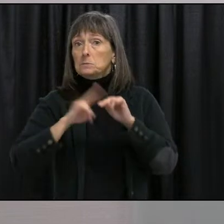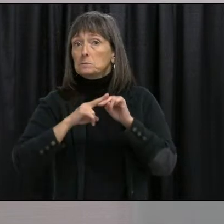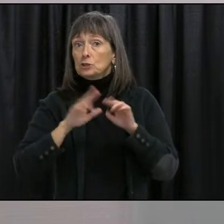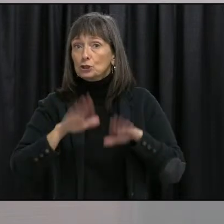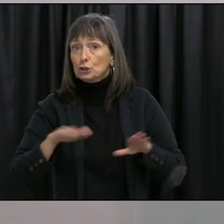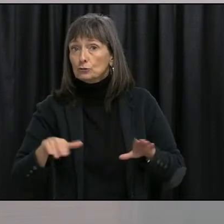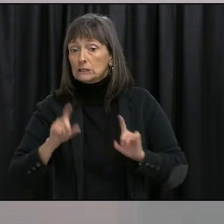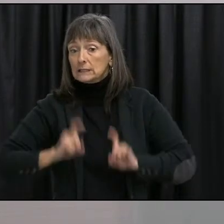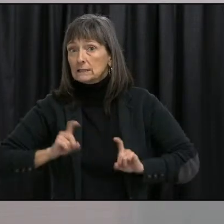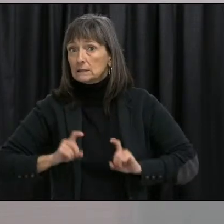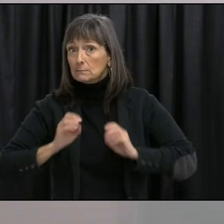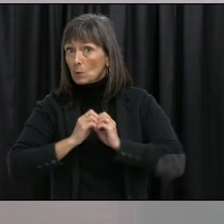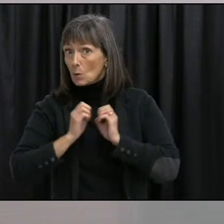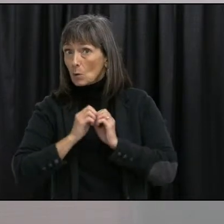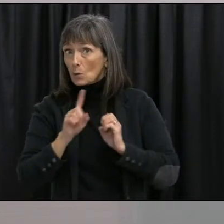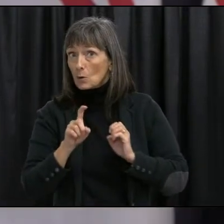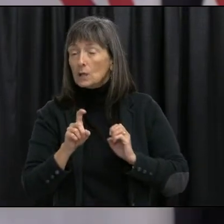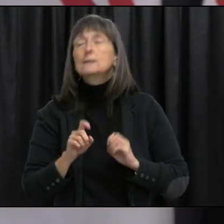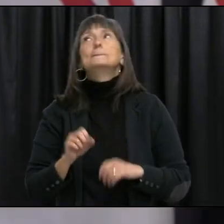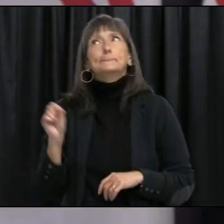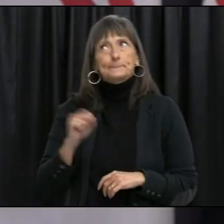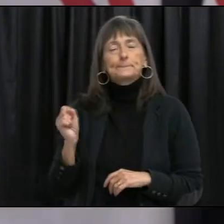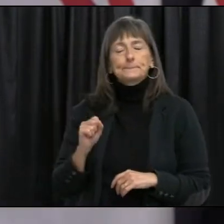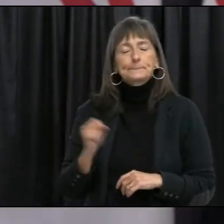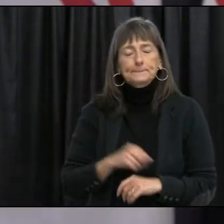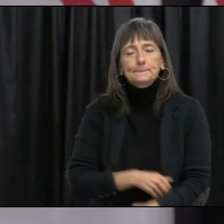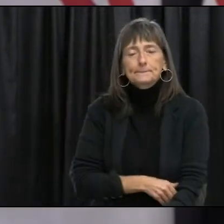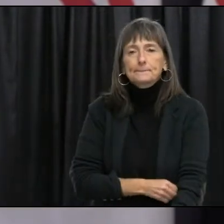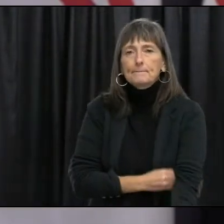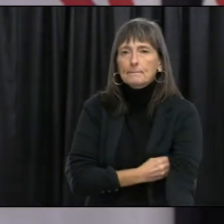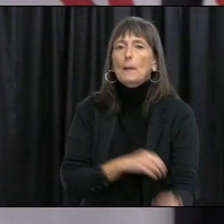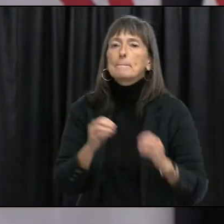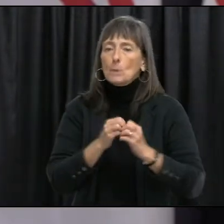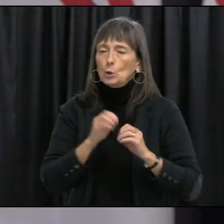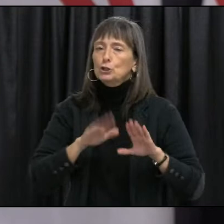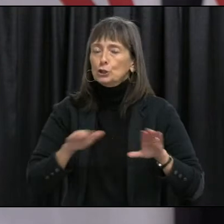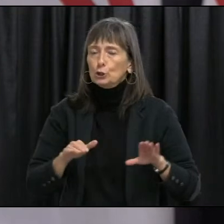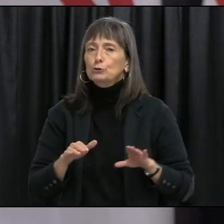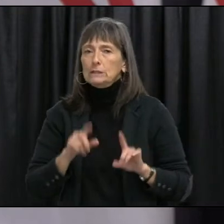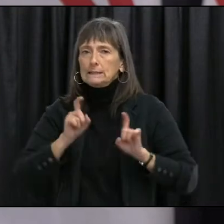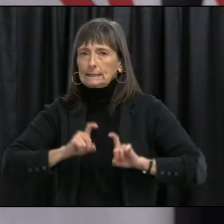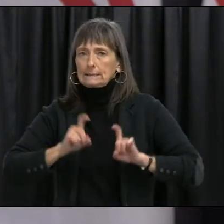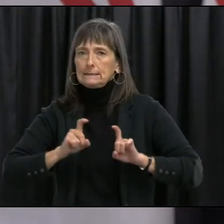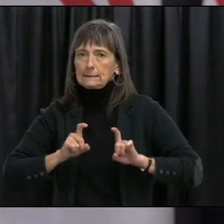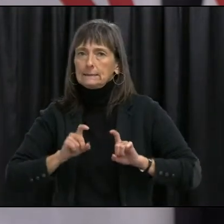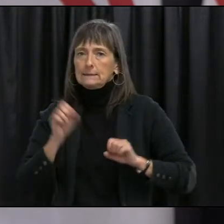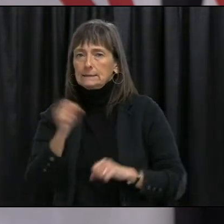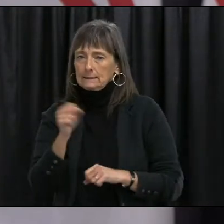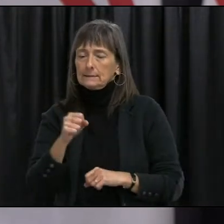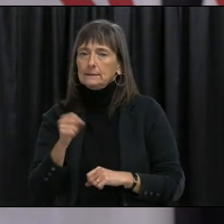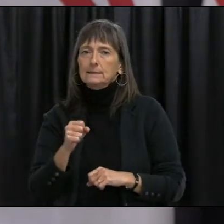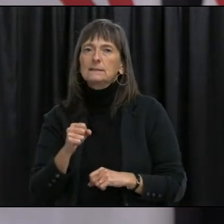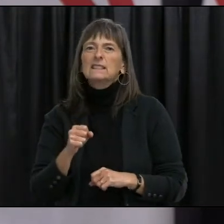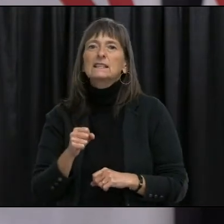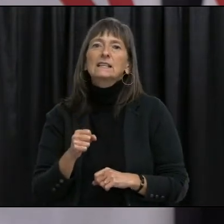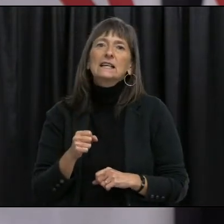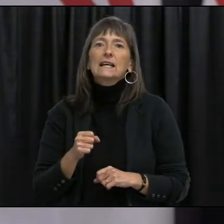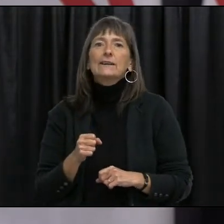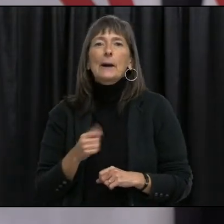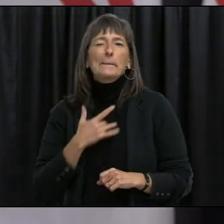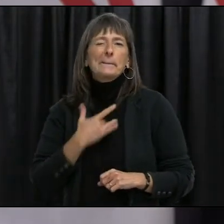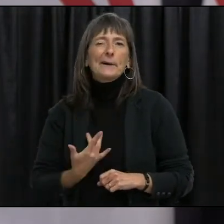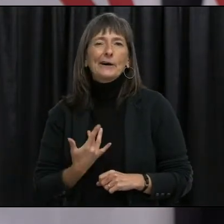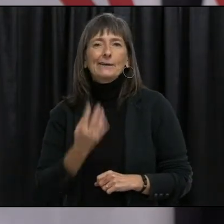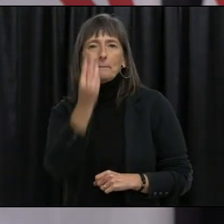children being tested for the virus? Yes, we have seen an increase. As I alluded to earlier on, we kind of have the Monday bump in